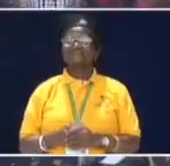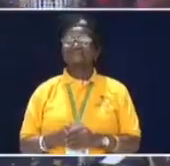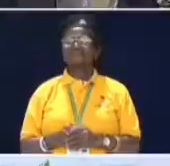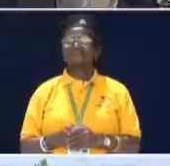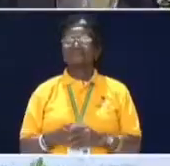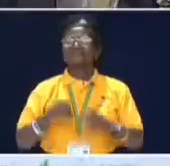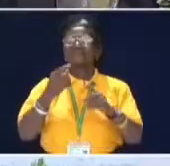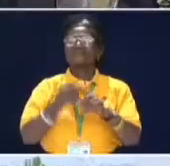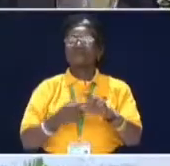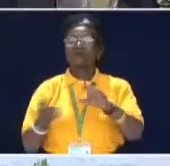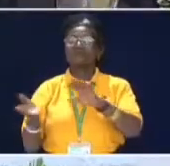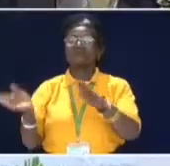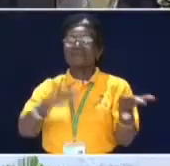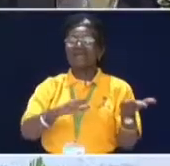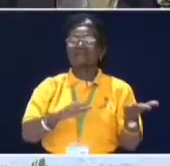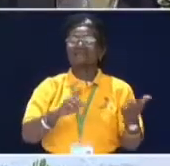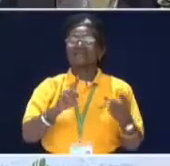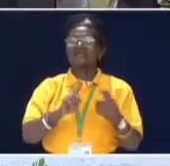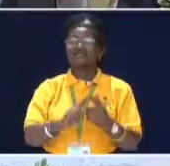From death to